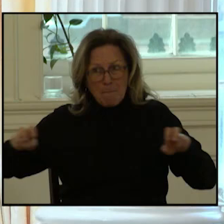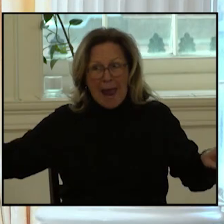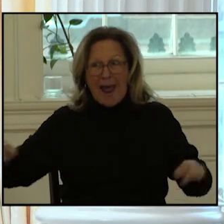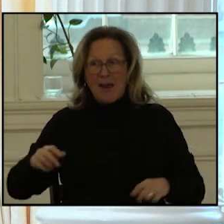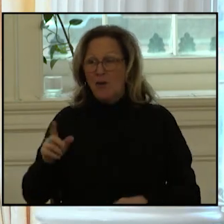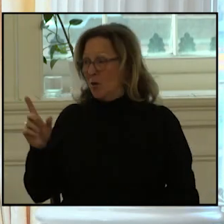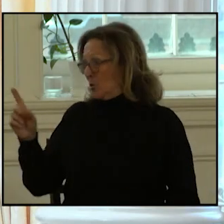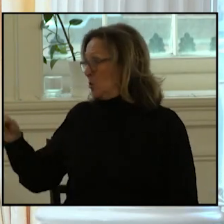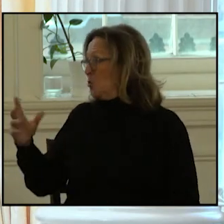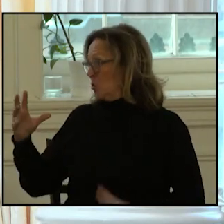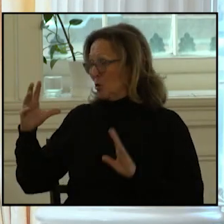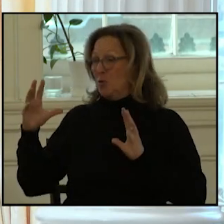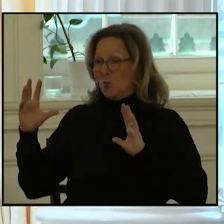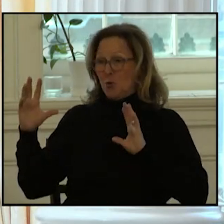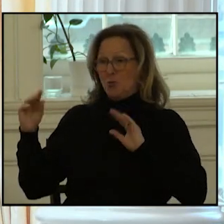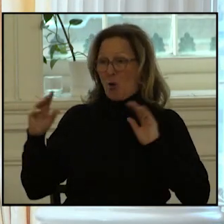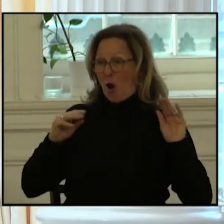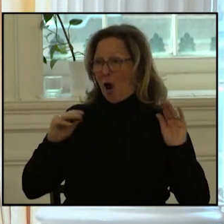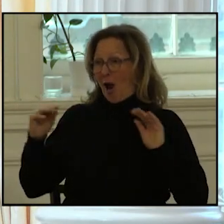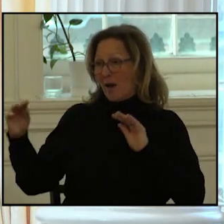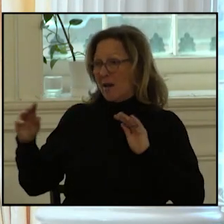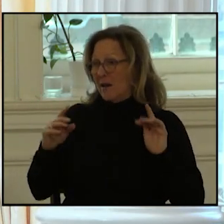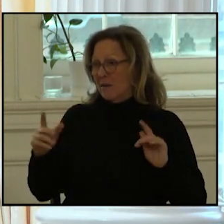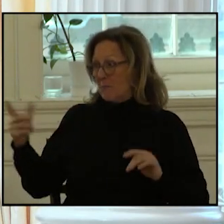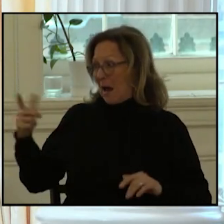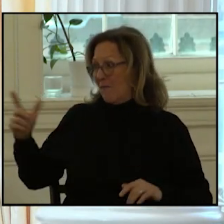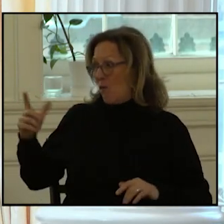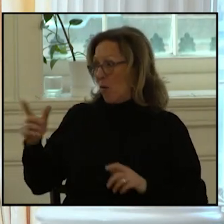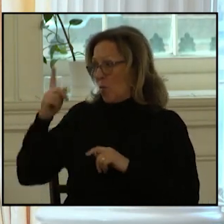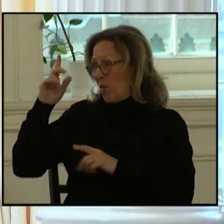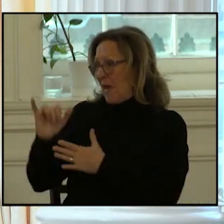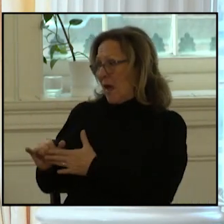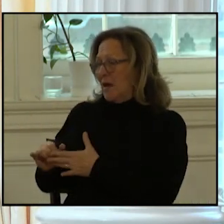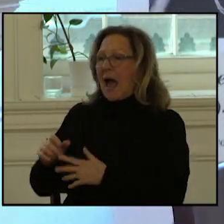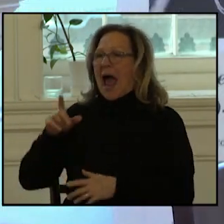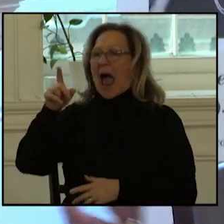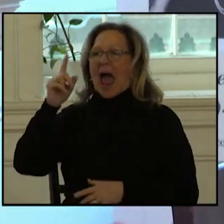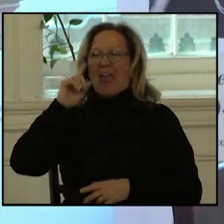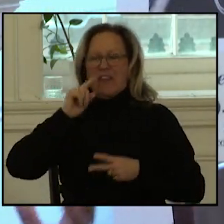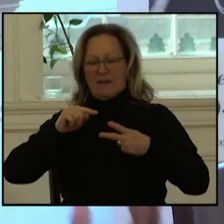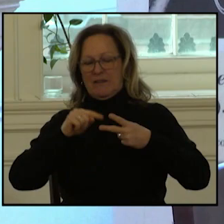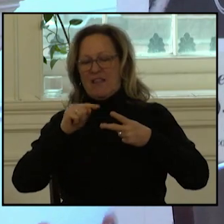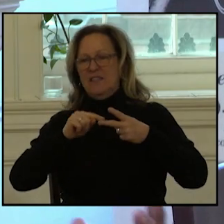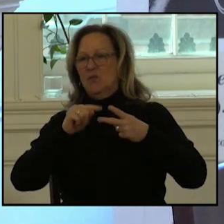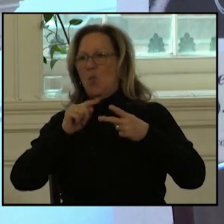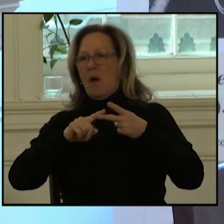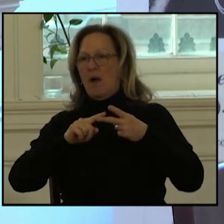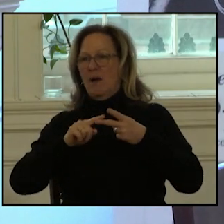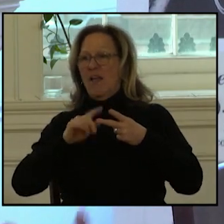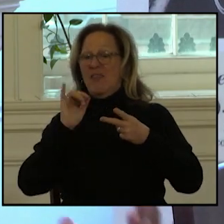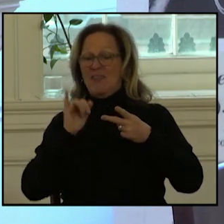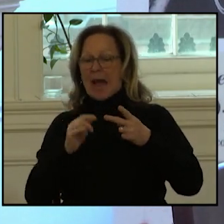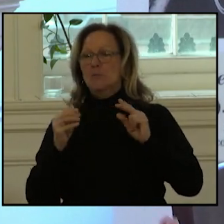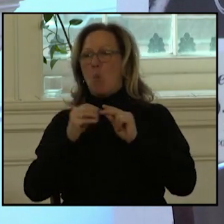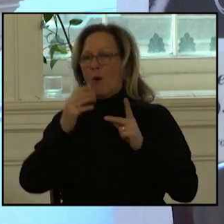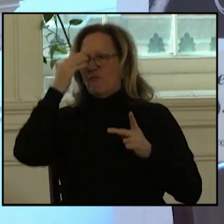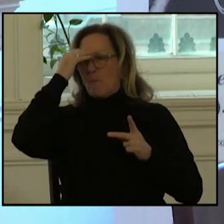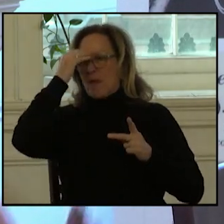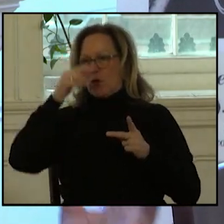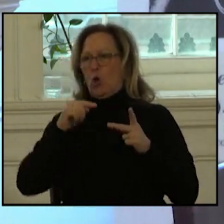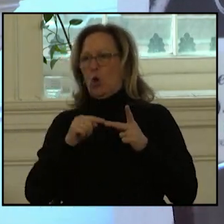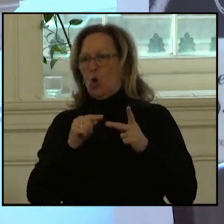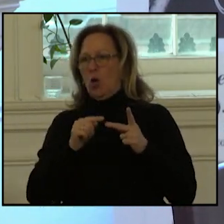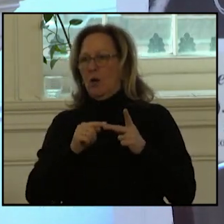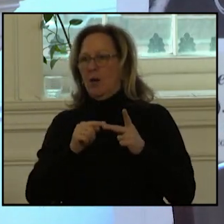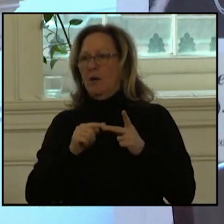back and forth about that resistance. I think it's both. The latter, I think, is the one that's more familiar to people, that's resistance,